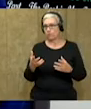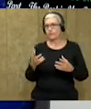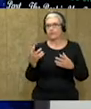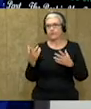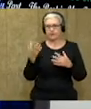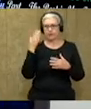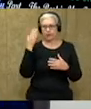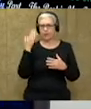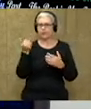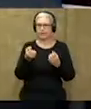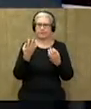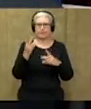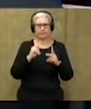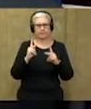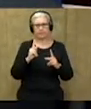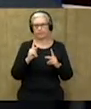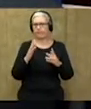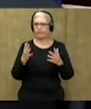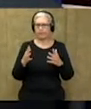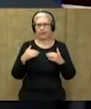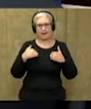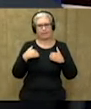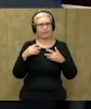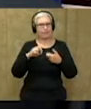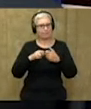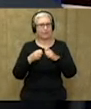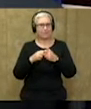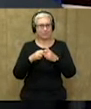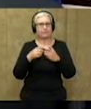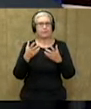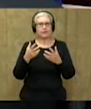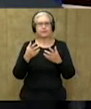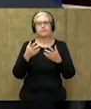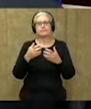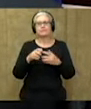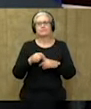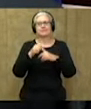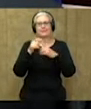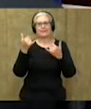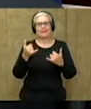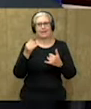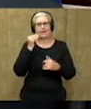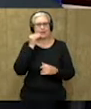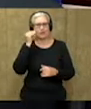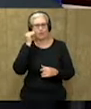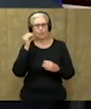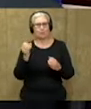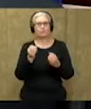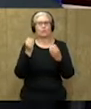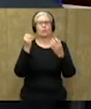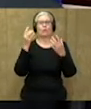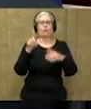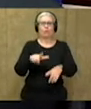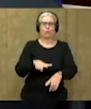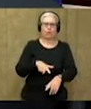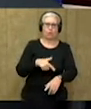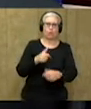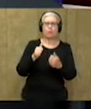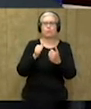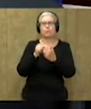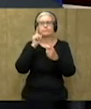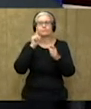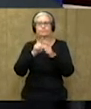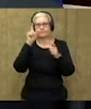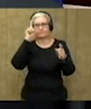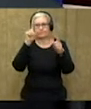dealing with. And I can imagine being at home with your siblings for such an extended period of time is probably been kind of difficult, and not having